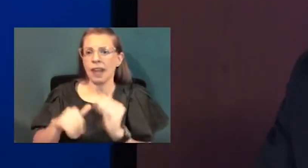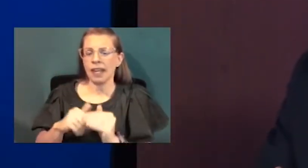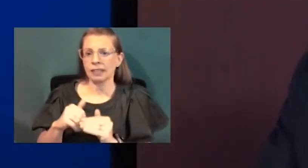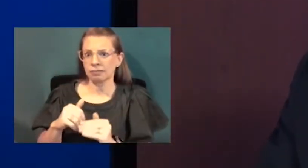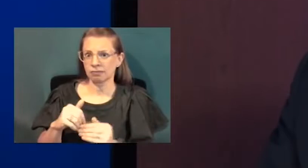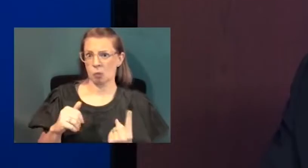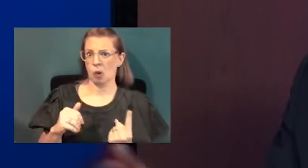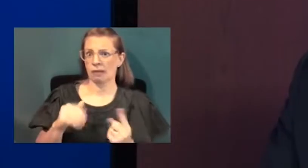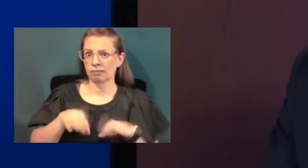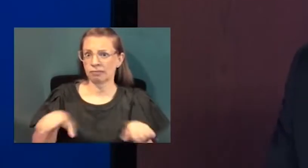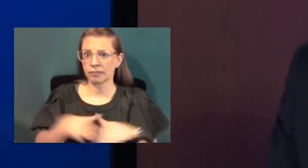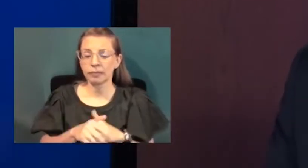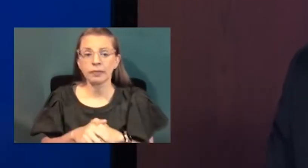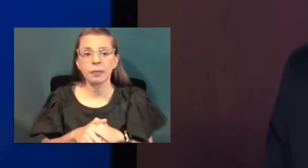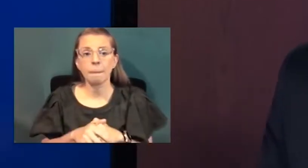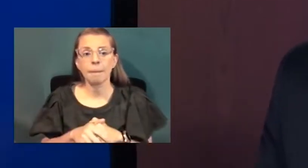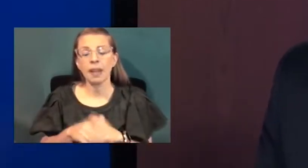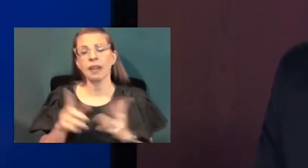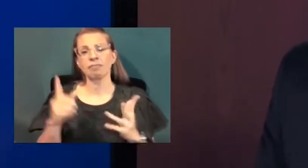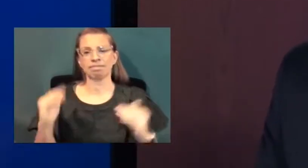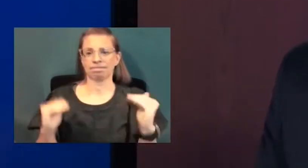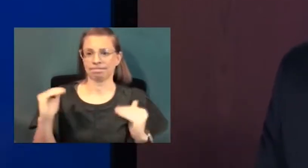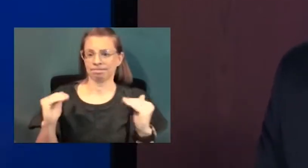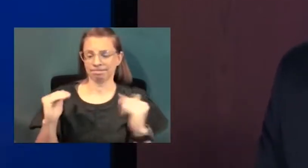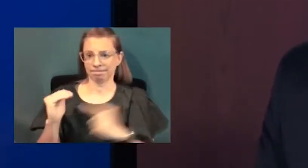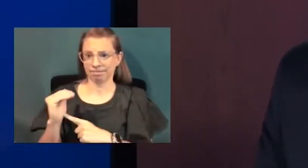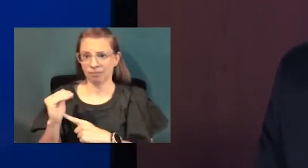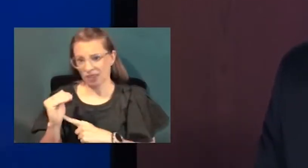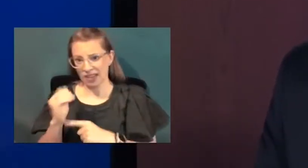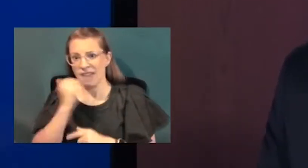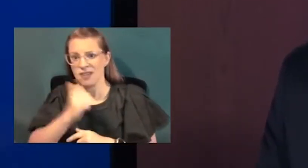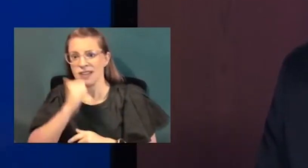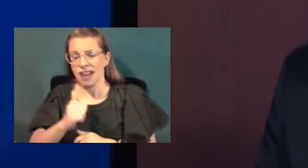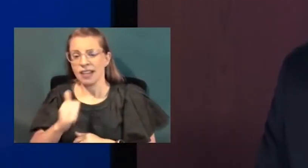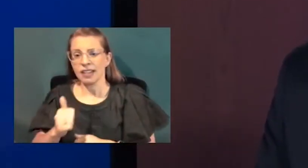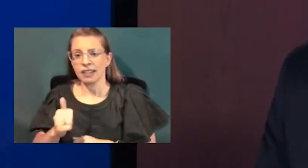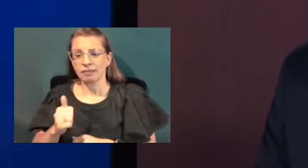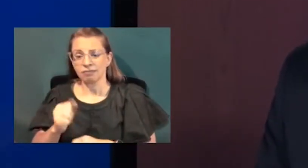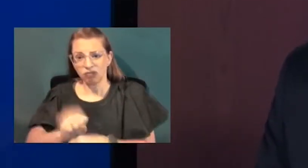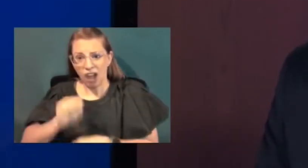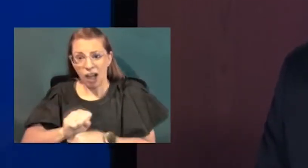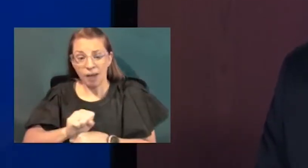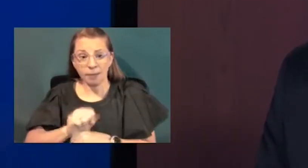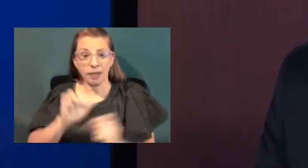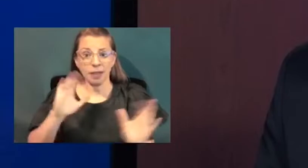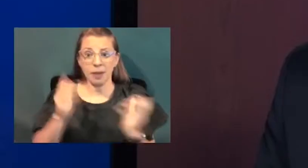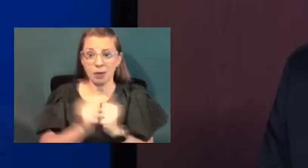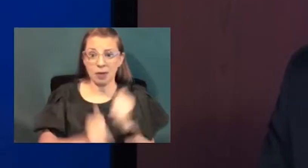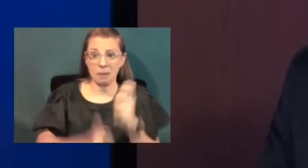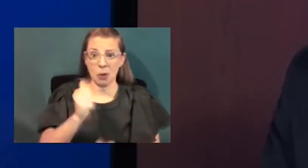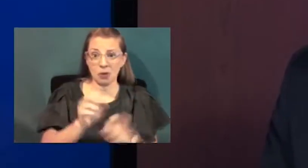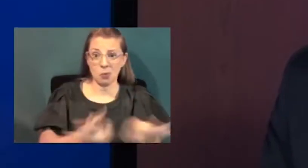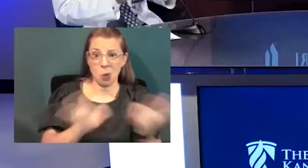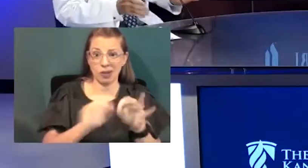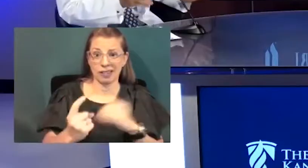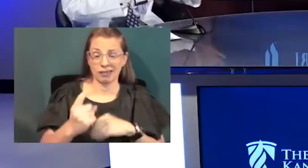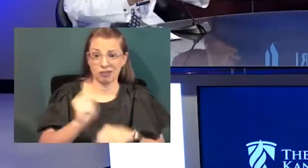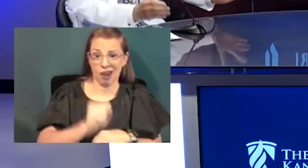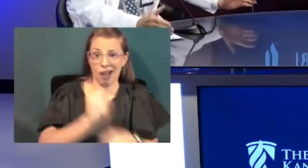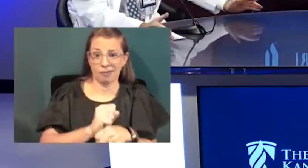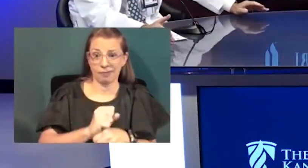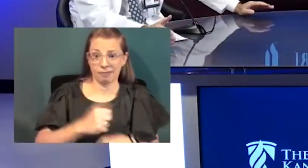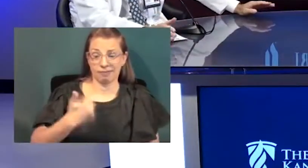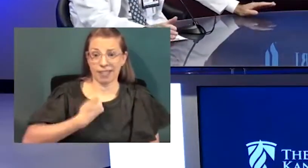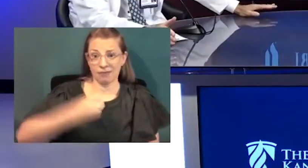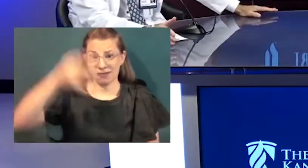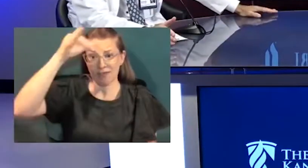fairly busy day job with the most important job of being a father. That is the most important. Important job. Listen, I went from my wife and I went from two to three kids. I said,